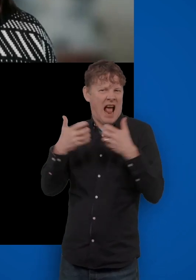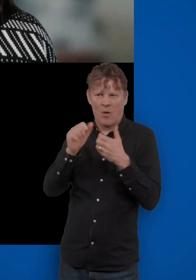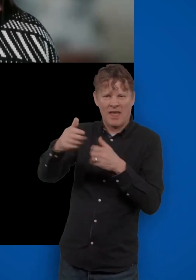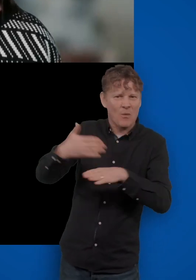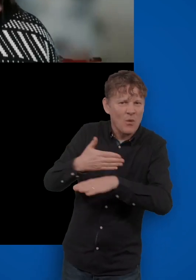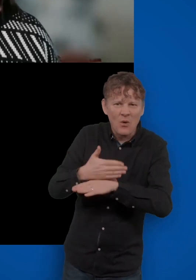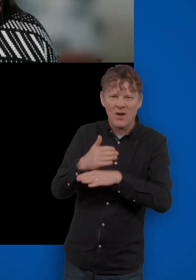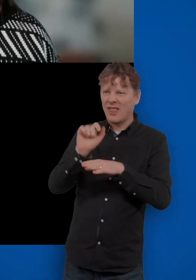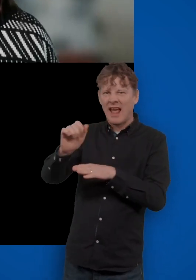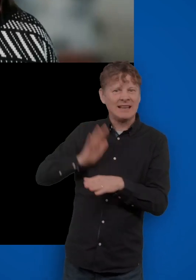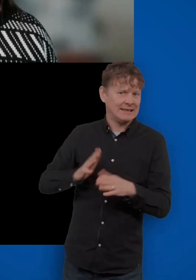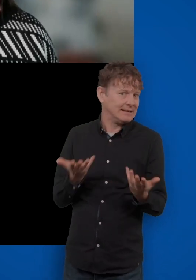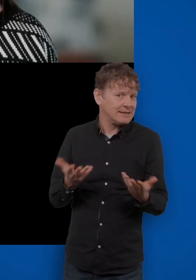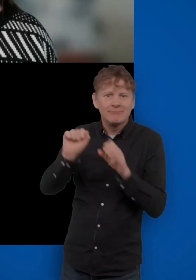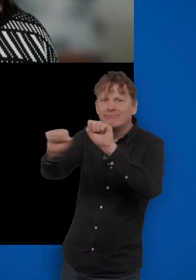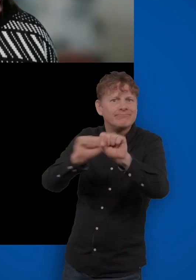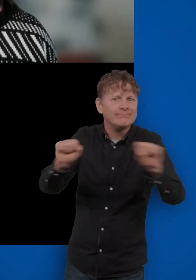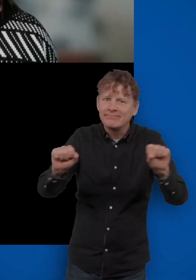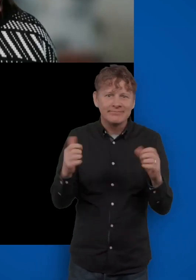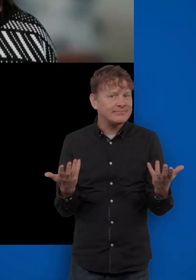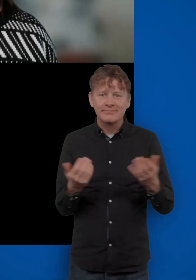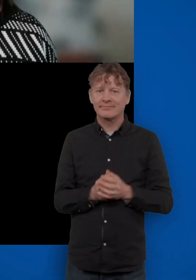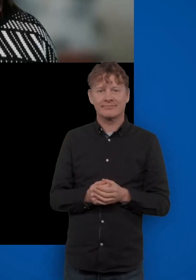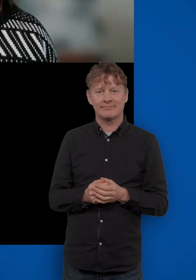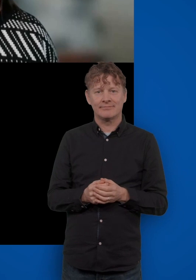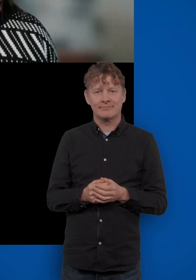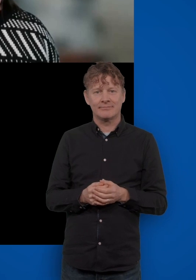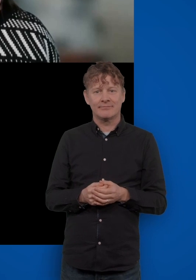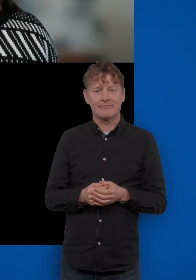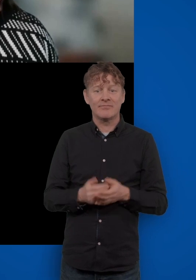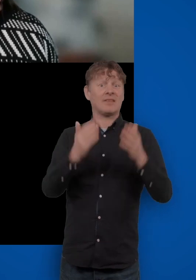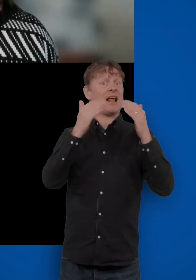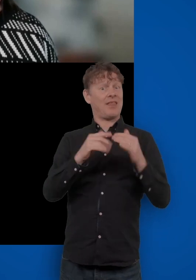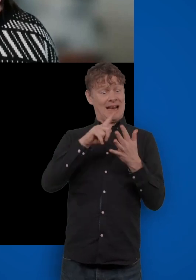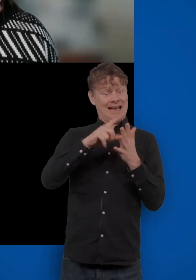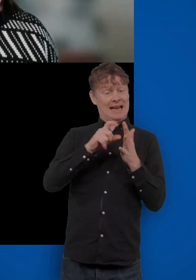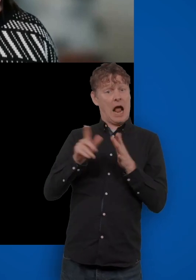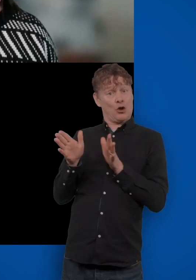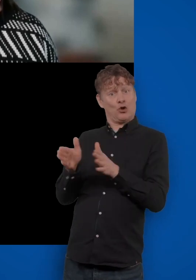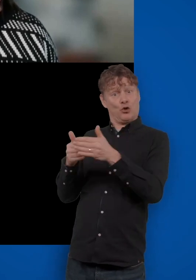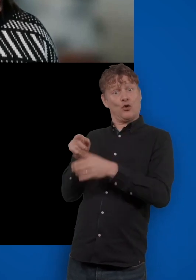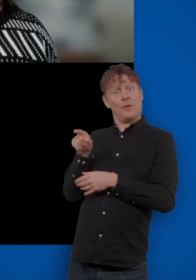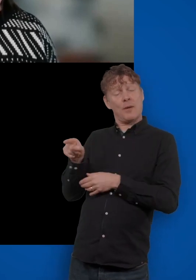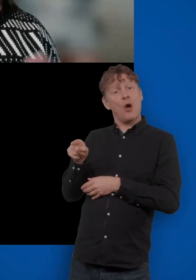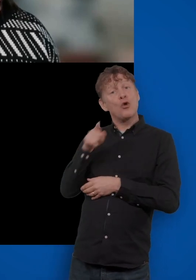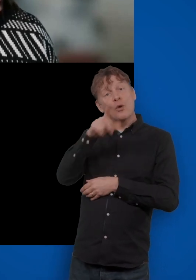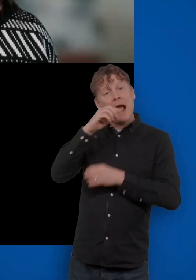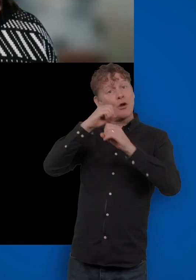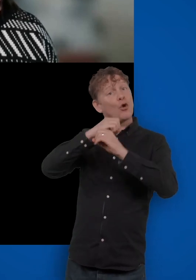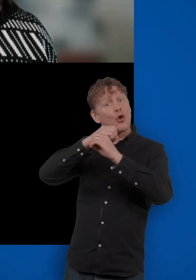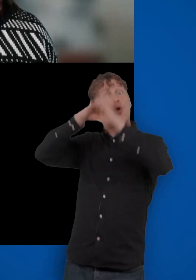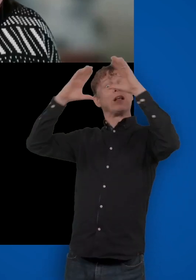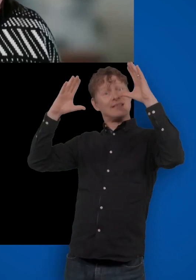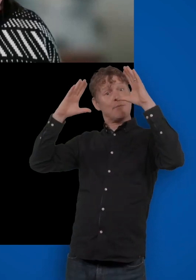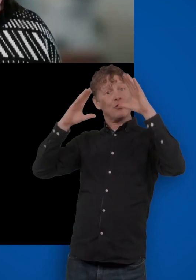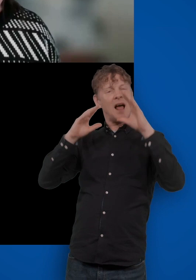work, what their particular needs are. It's going to be much more individual. And then, something like the EDI Cube, where, you can conceptualize all of